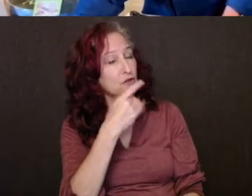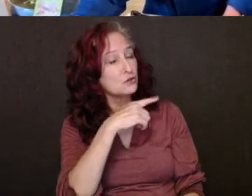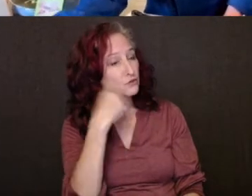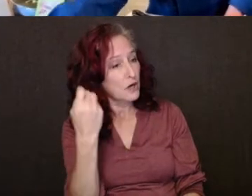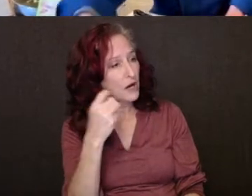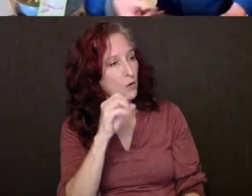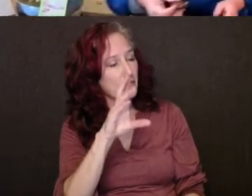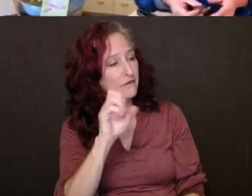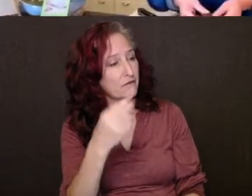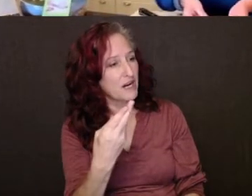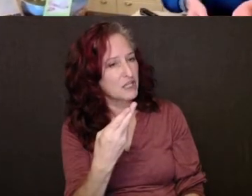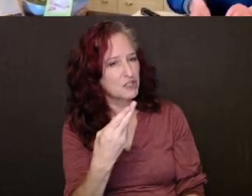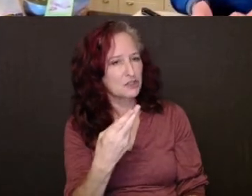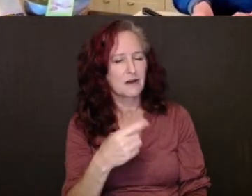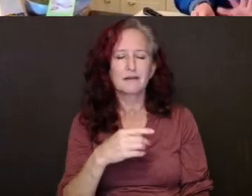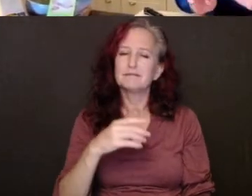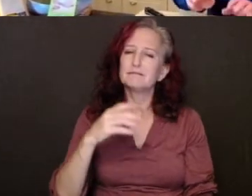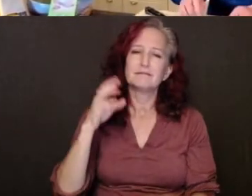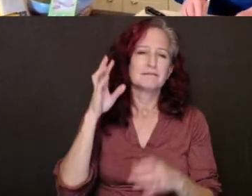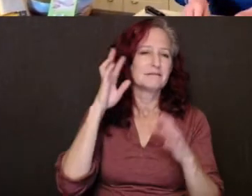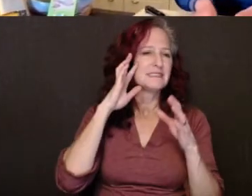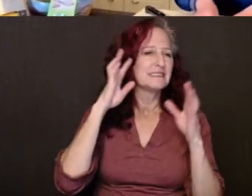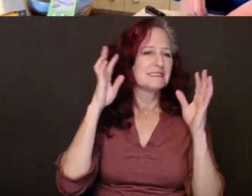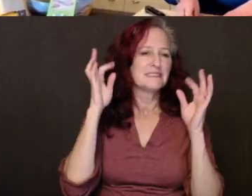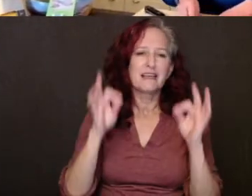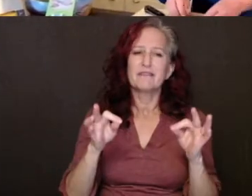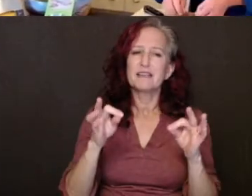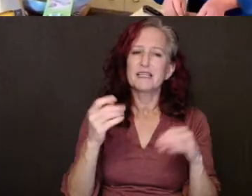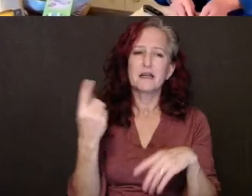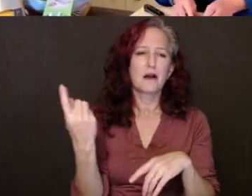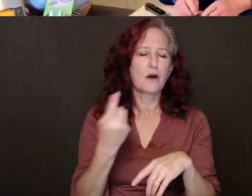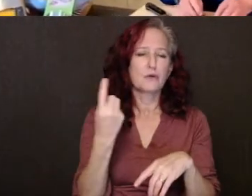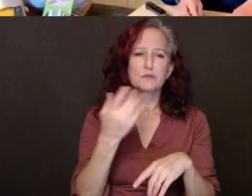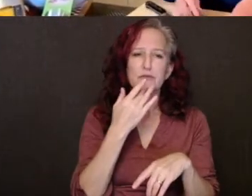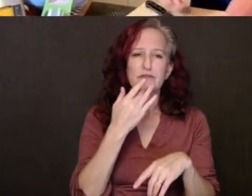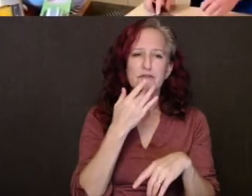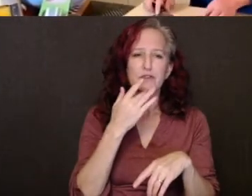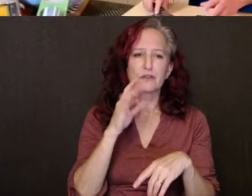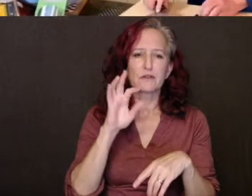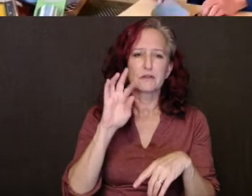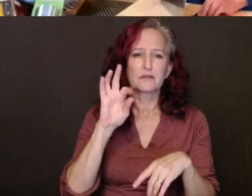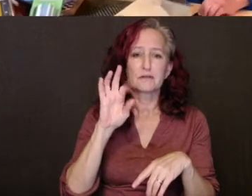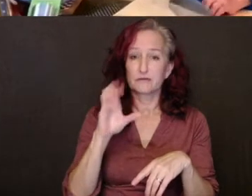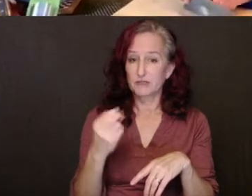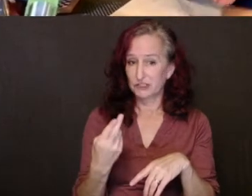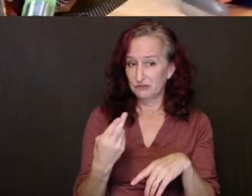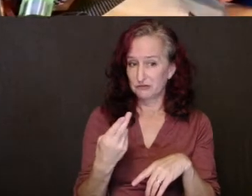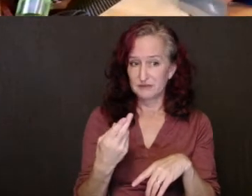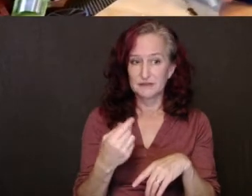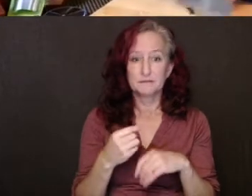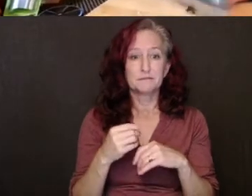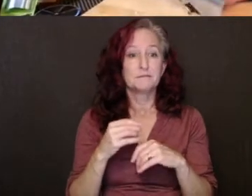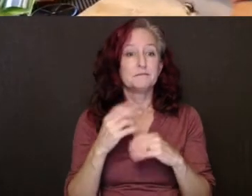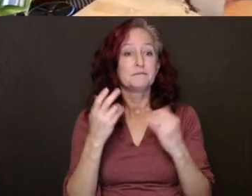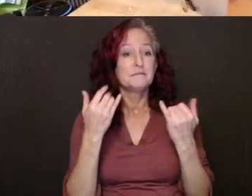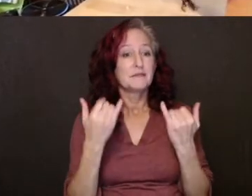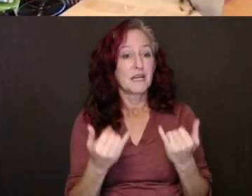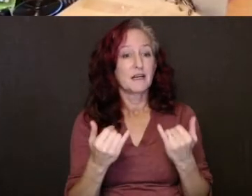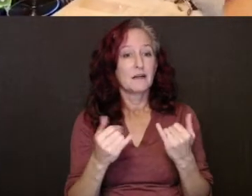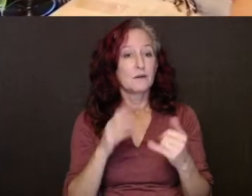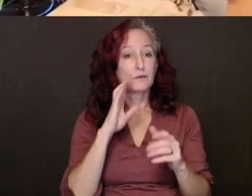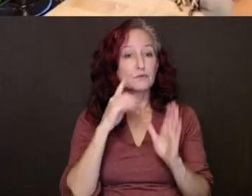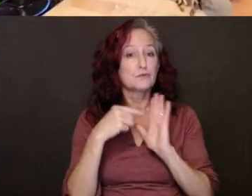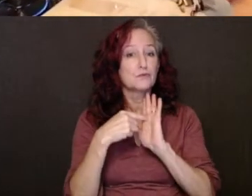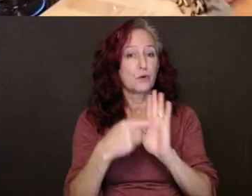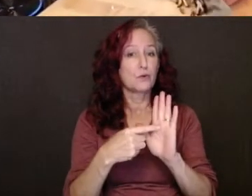soak them. You soak them up until they soften. You stack them all up, and then you slice it like this. Look at